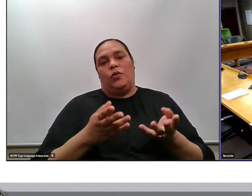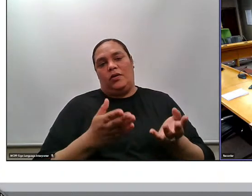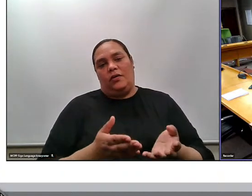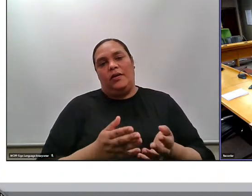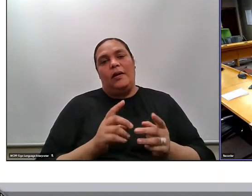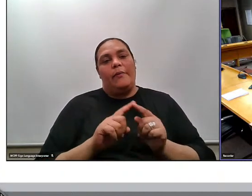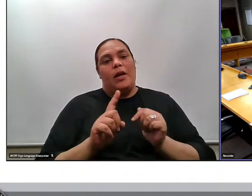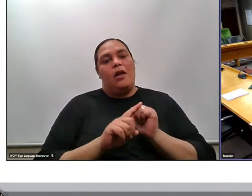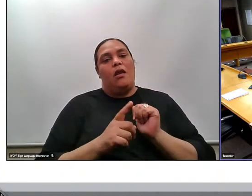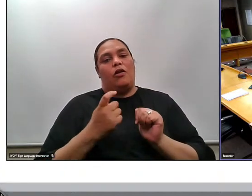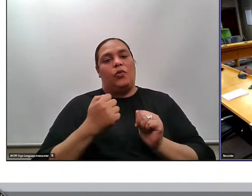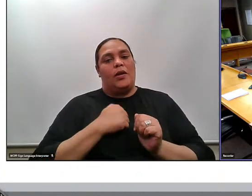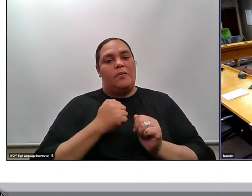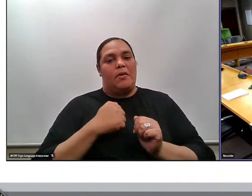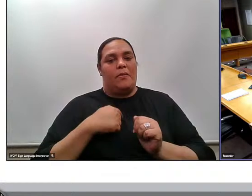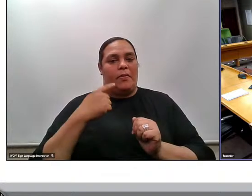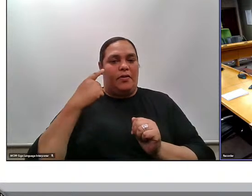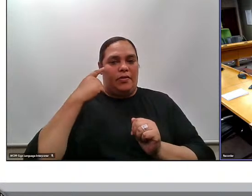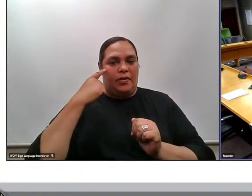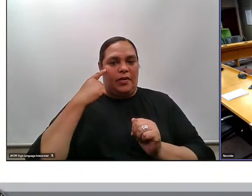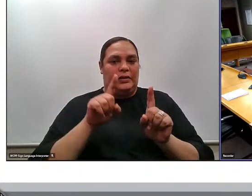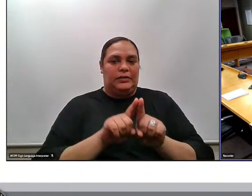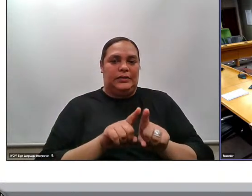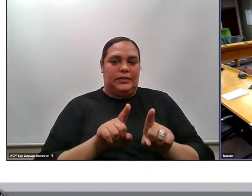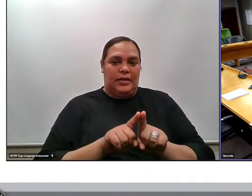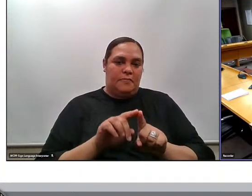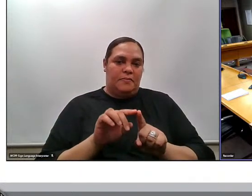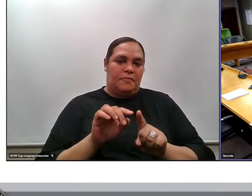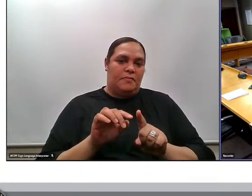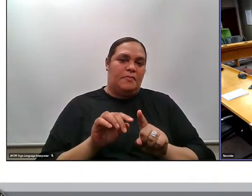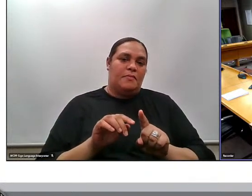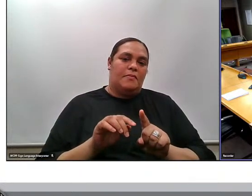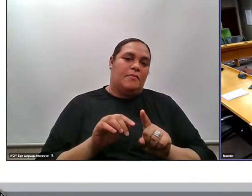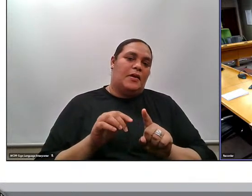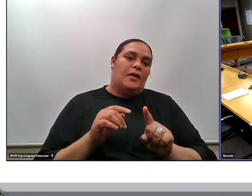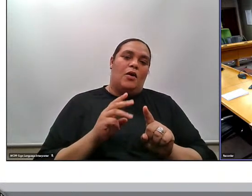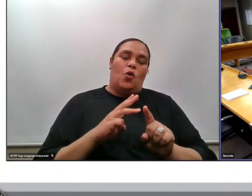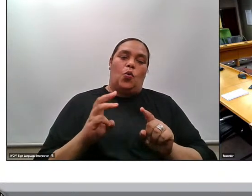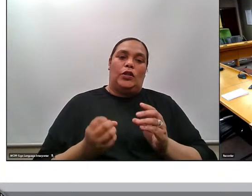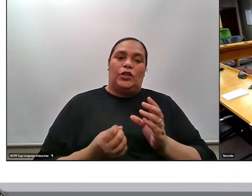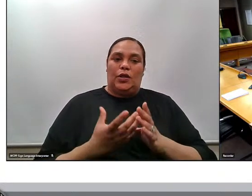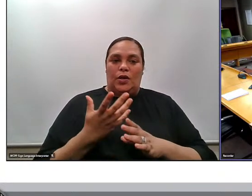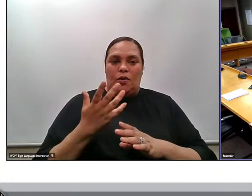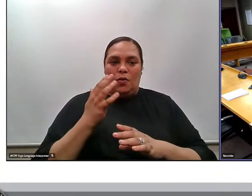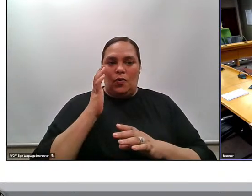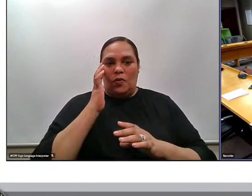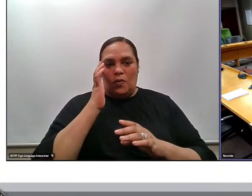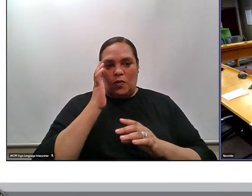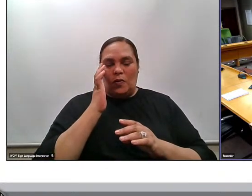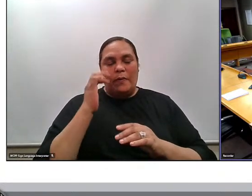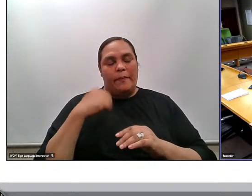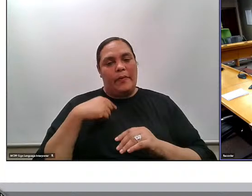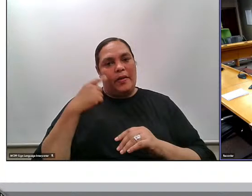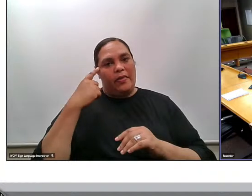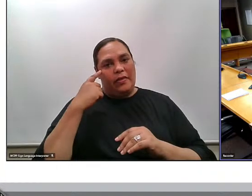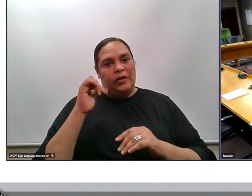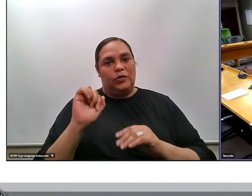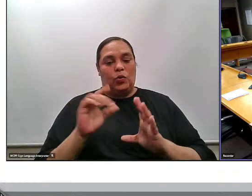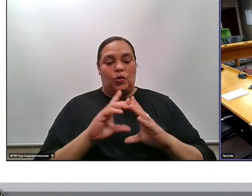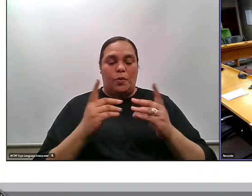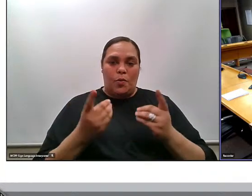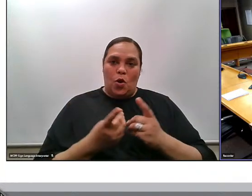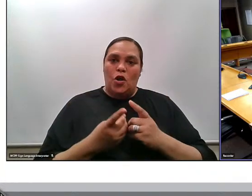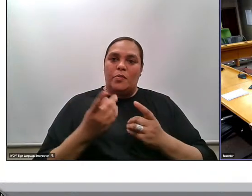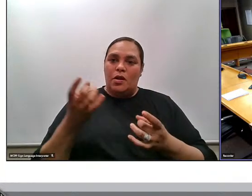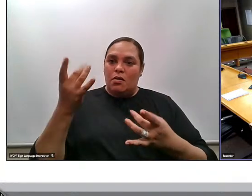My last one, I think, also is, I think, on Wesgro. I think the department had